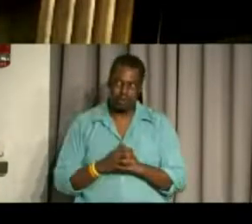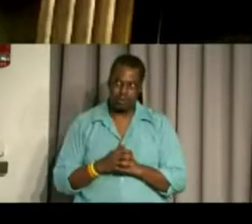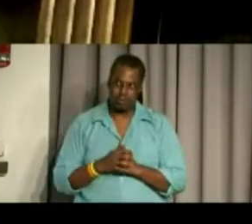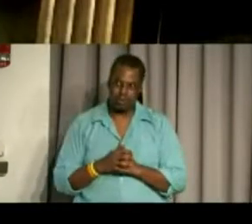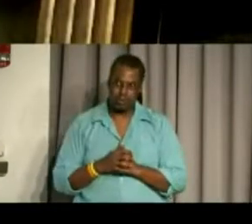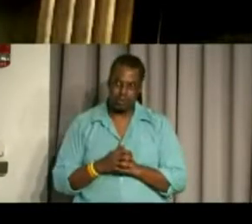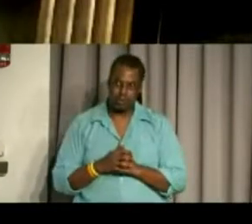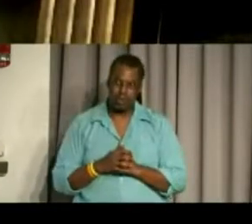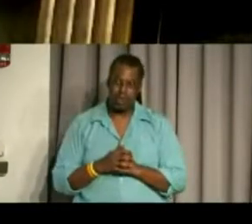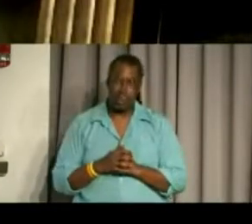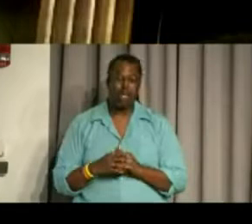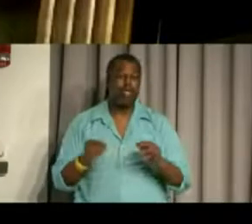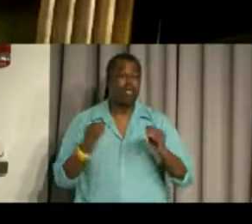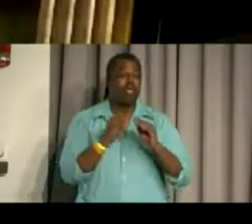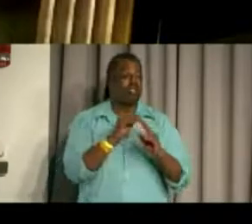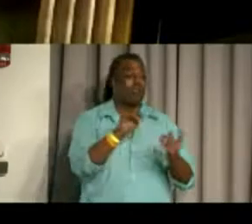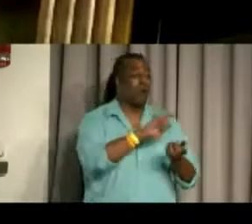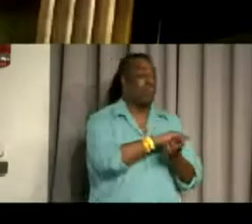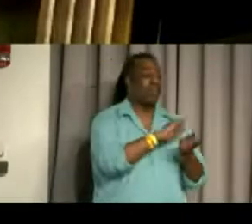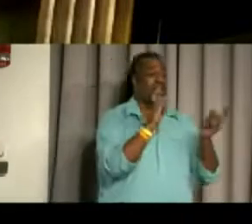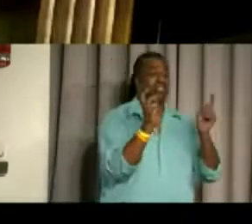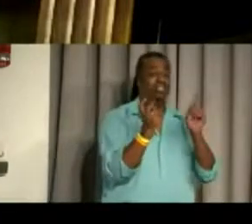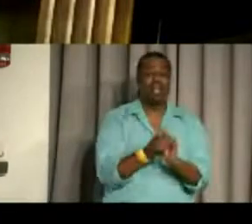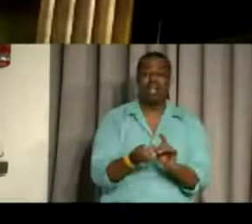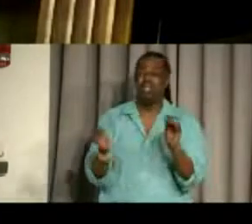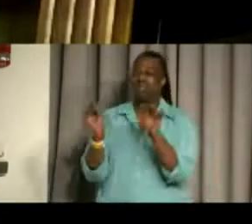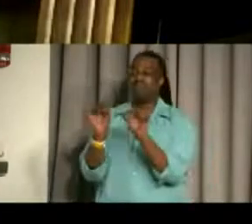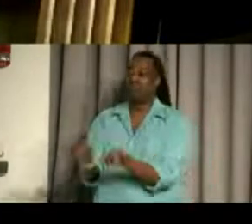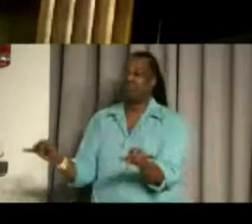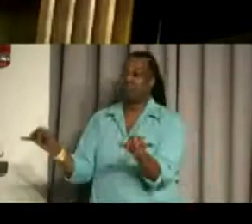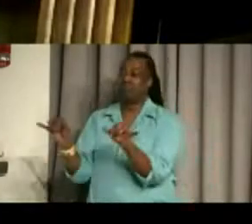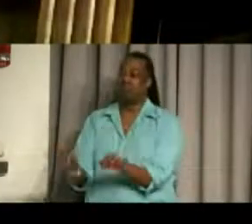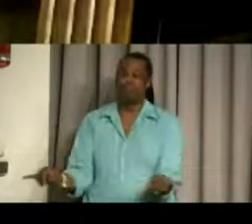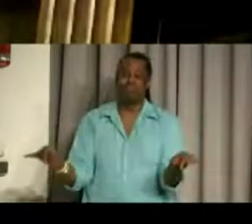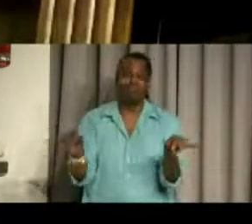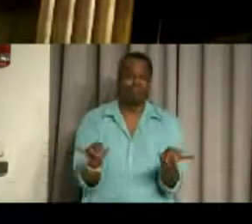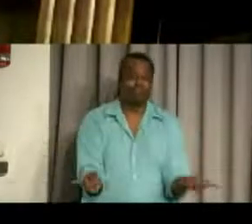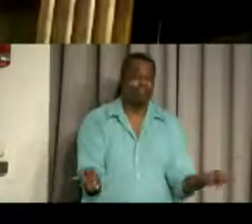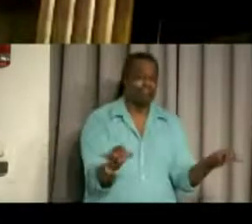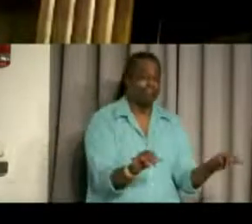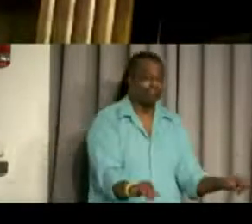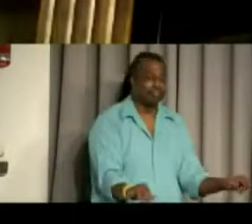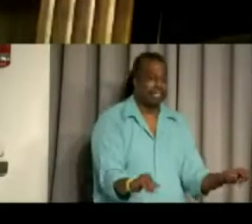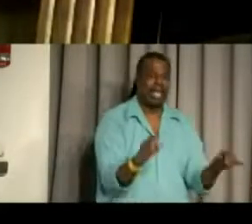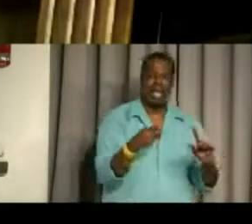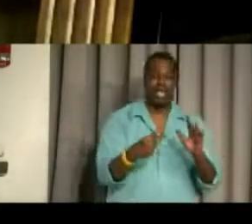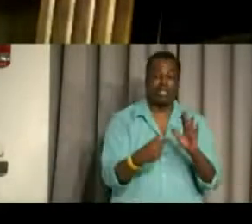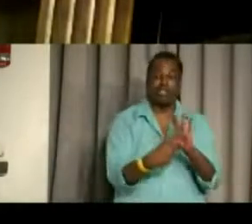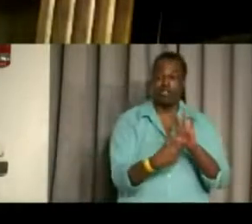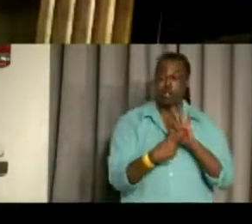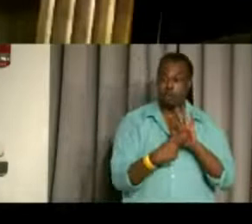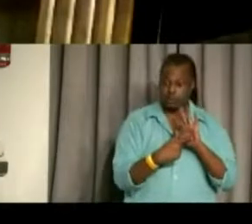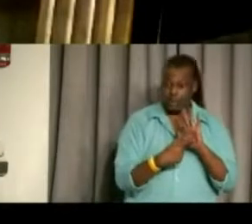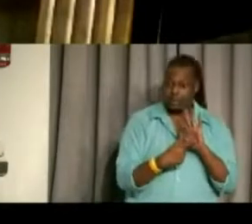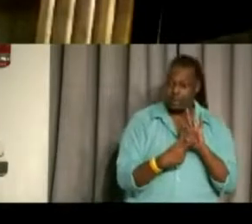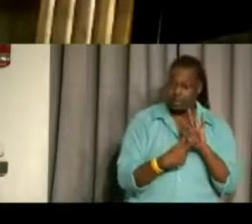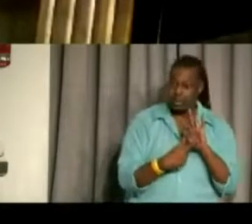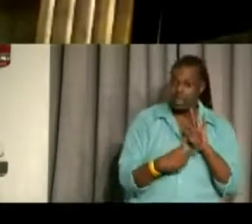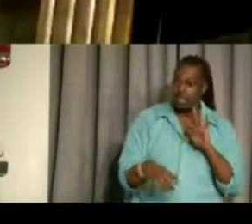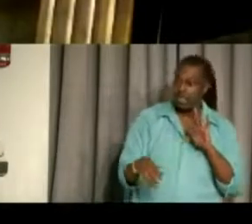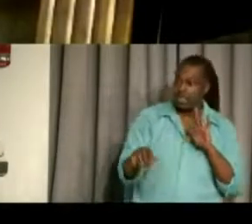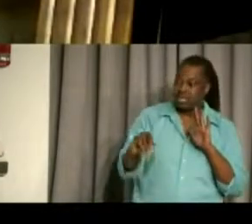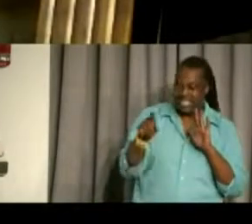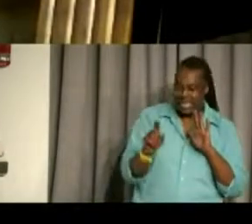The more things change, the more things stay the same. And it points out to us that the need to